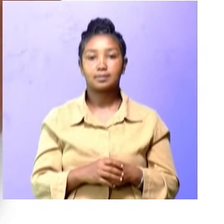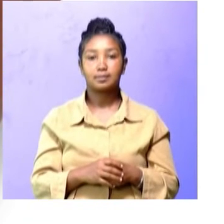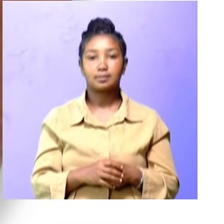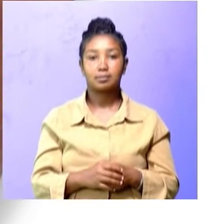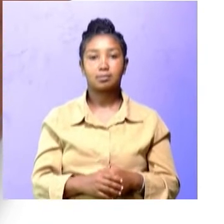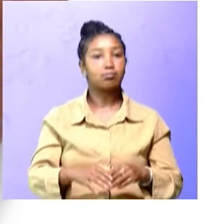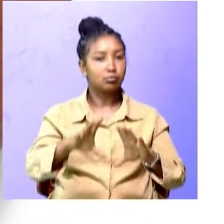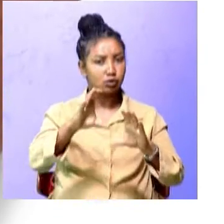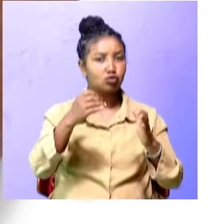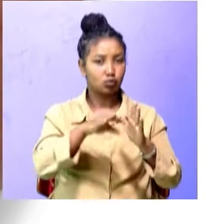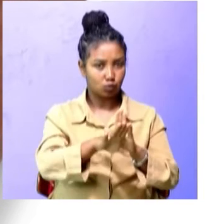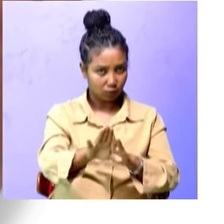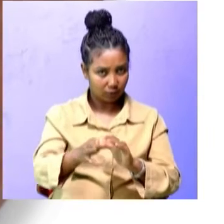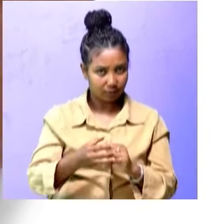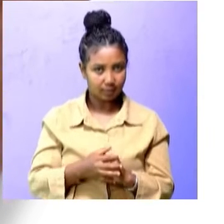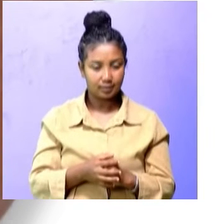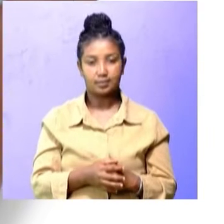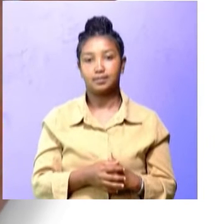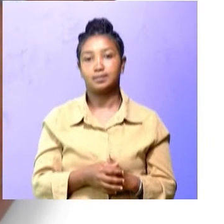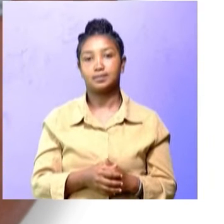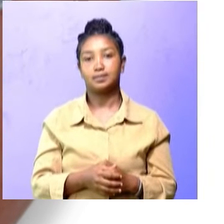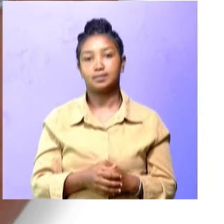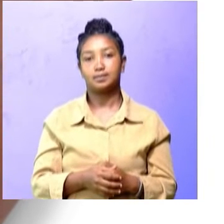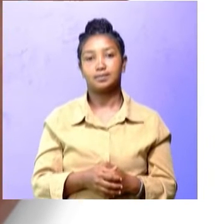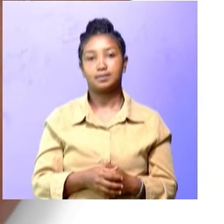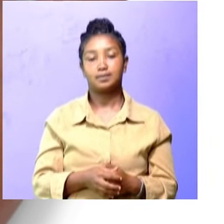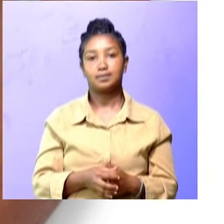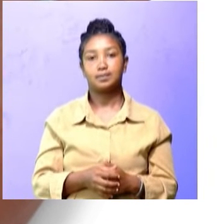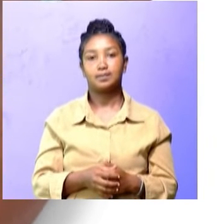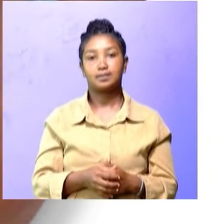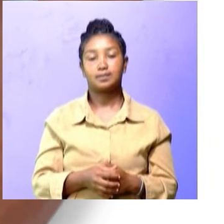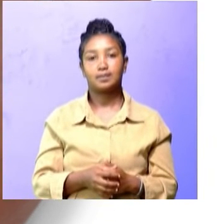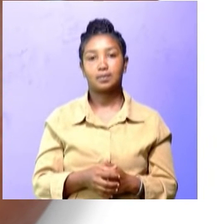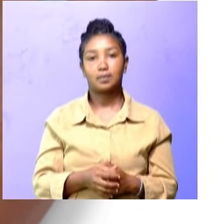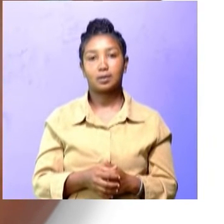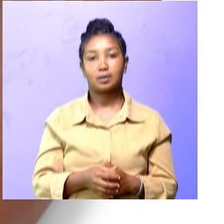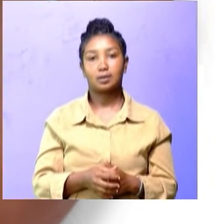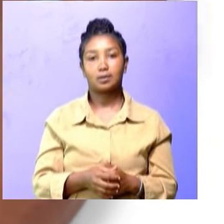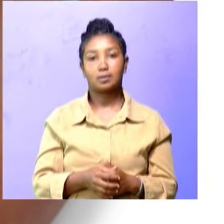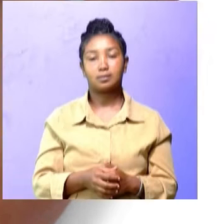at school.